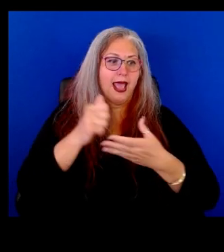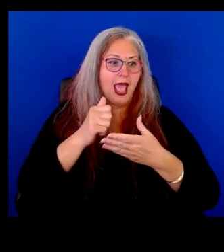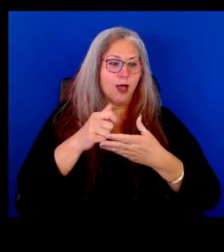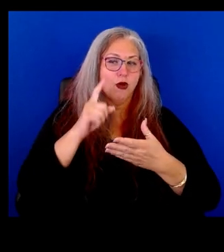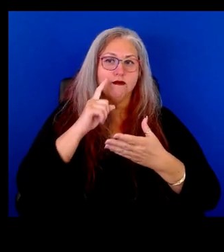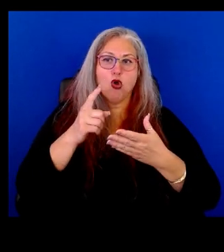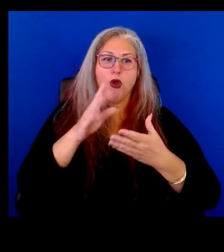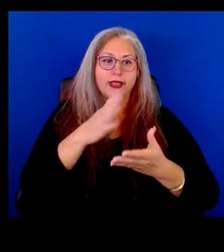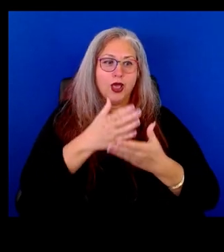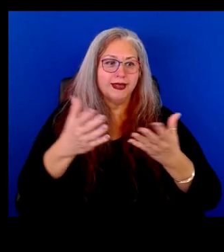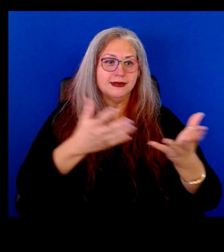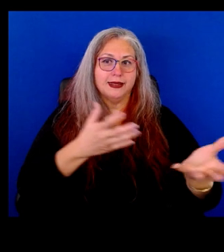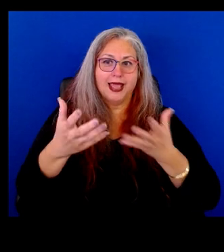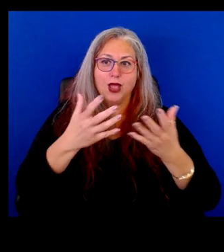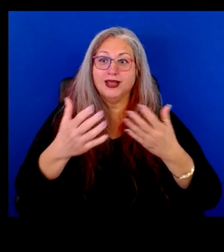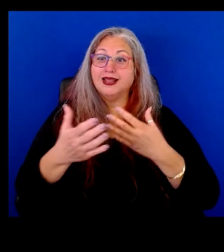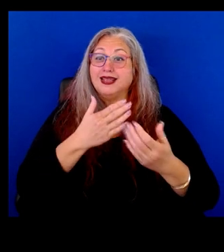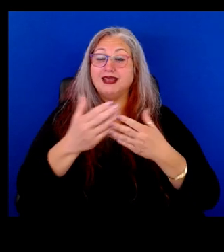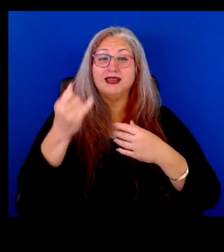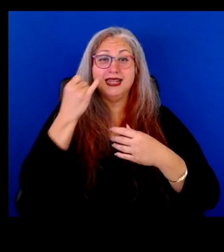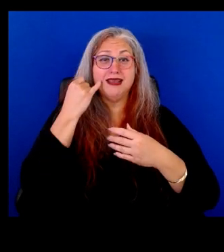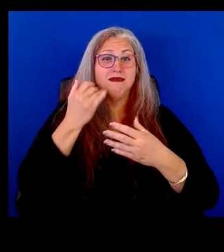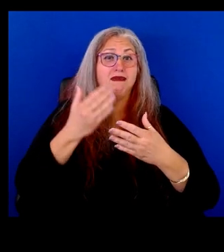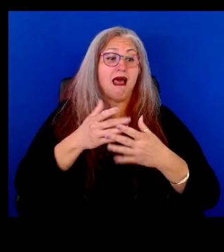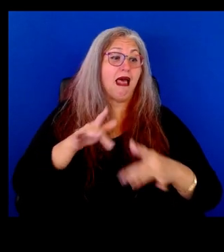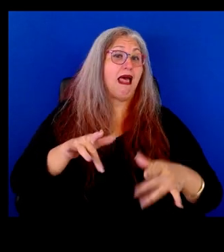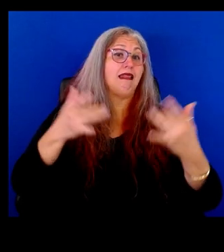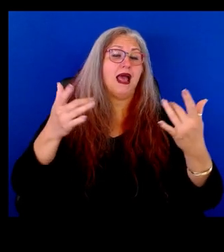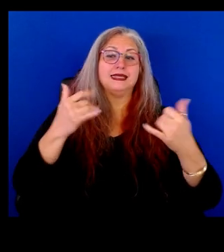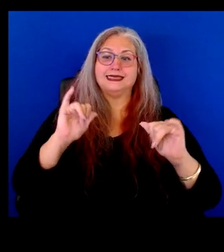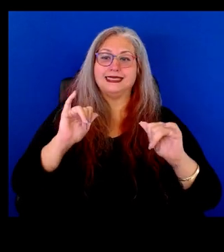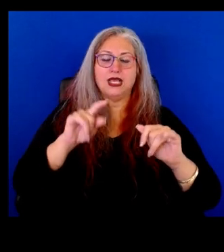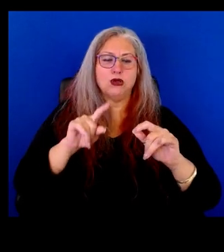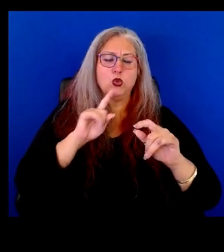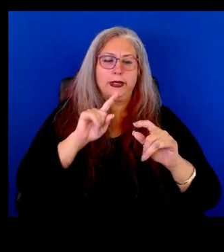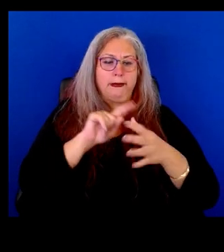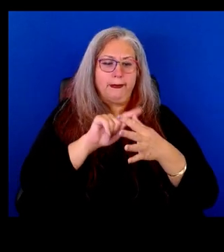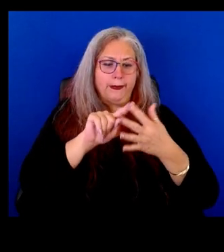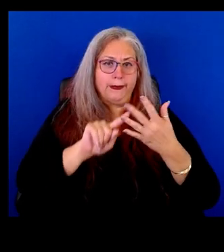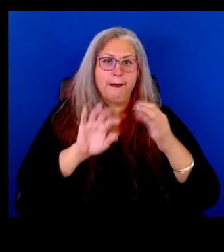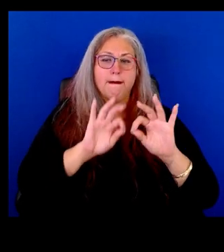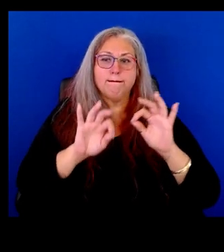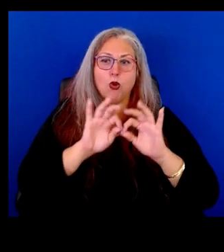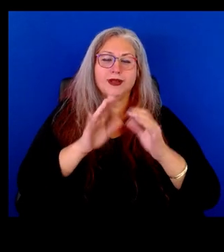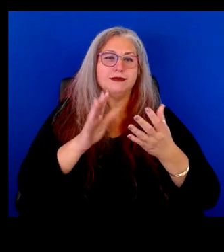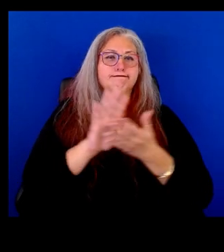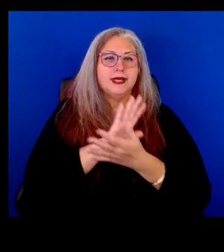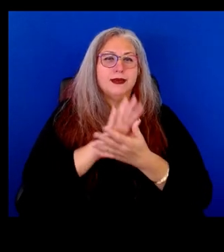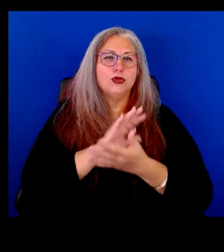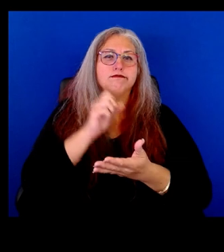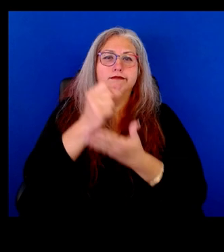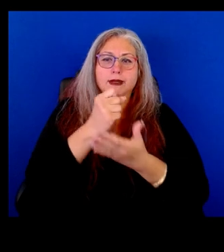assistance to carry the things, even if they were light things, but they were the bare necessities, papers again,